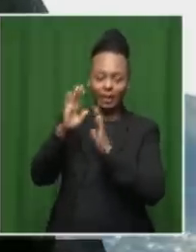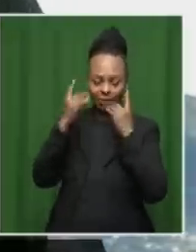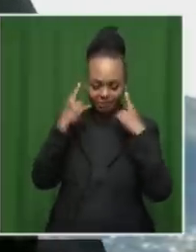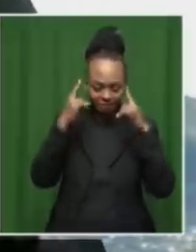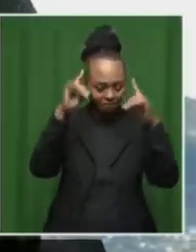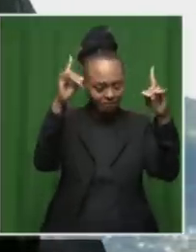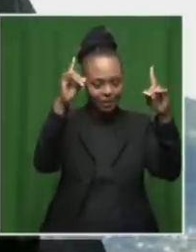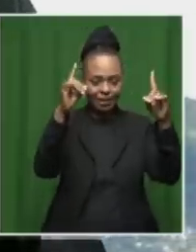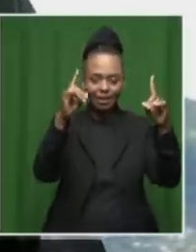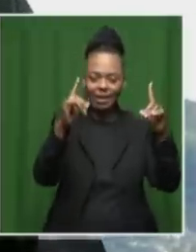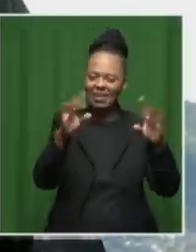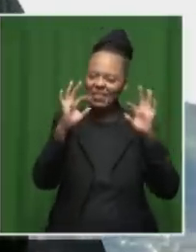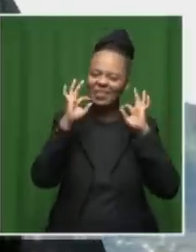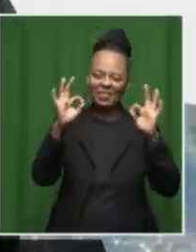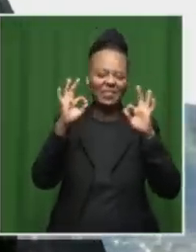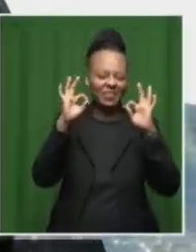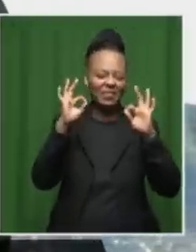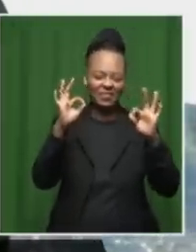amazing, fantastic.